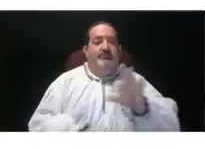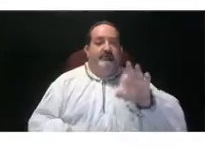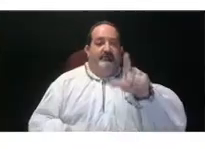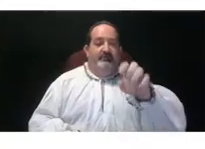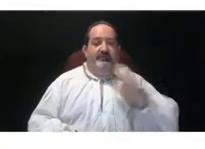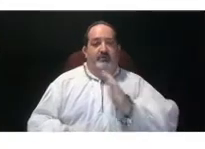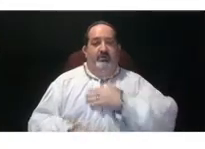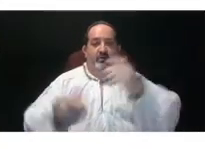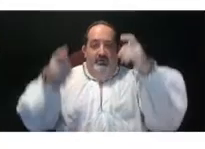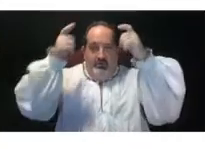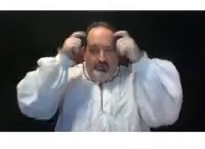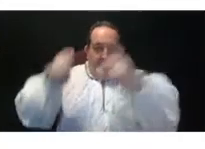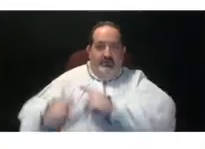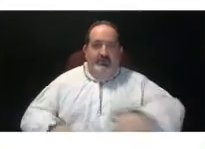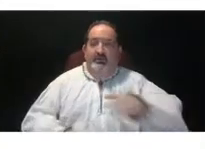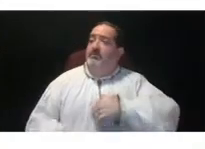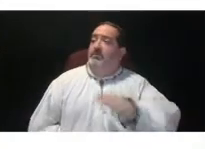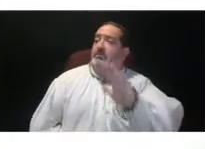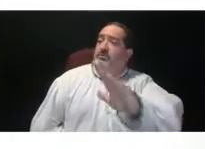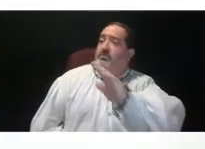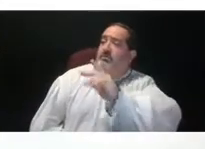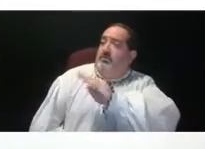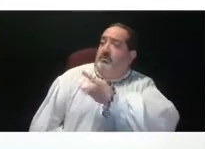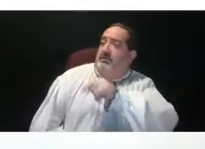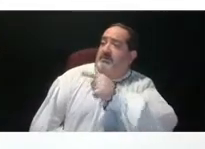Your Majesty, I will.